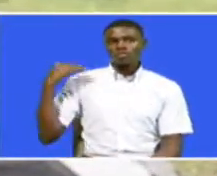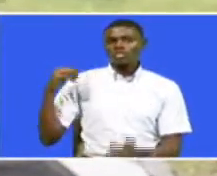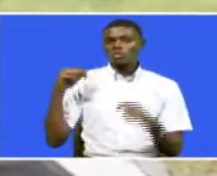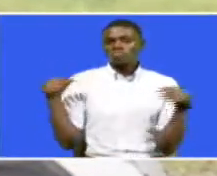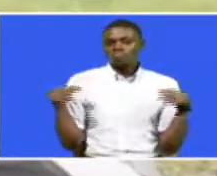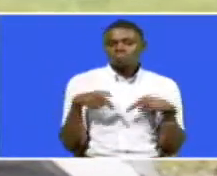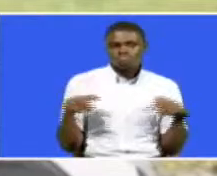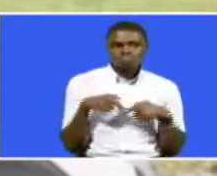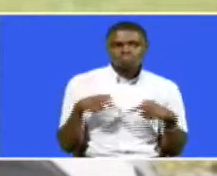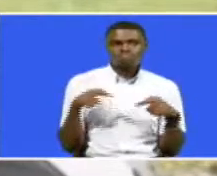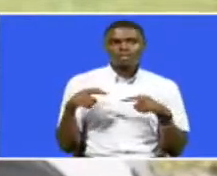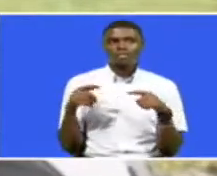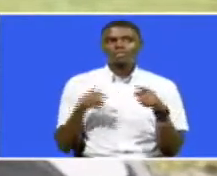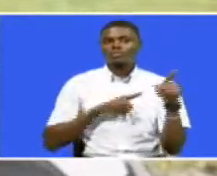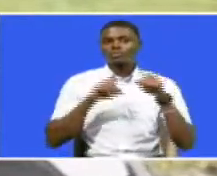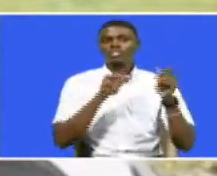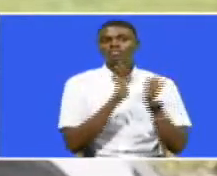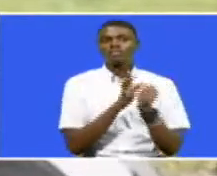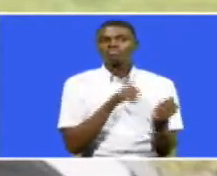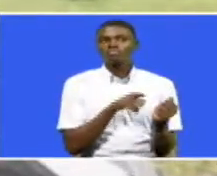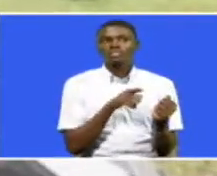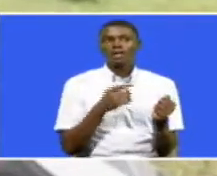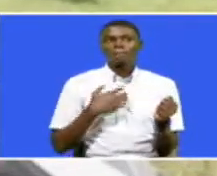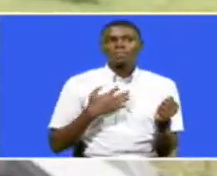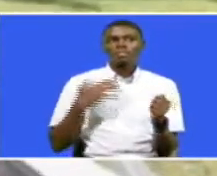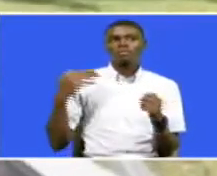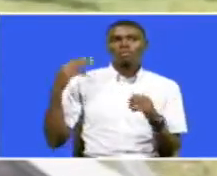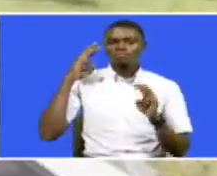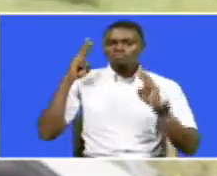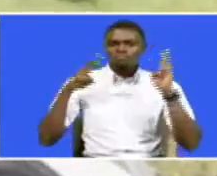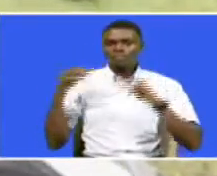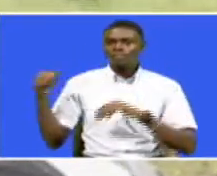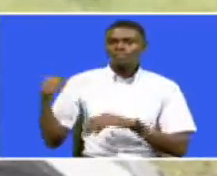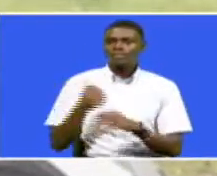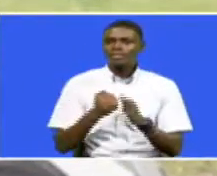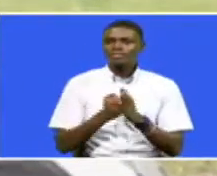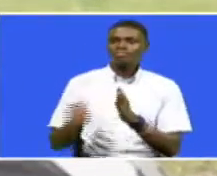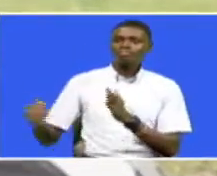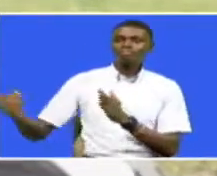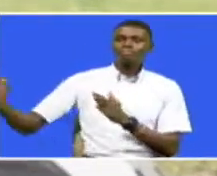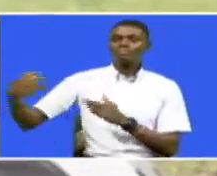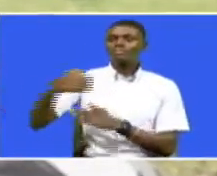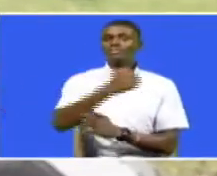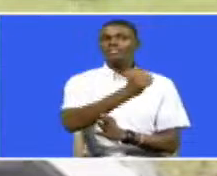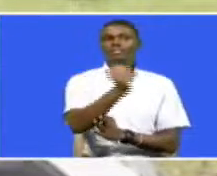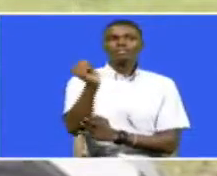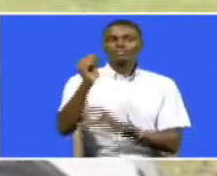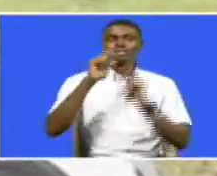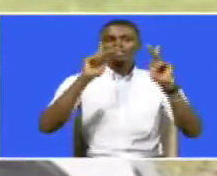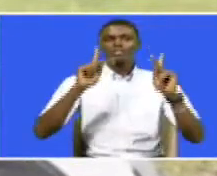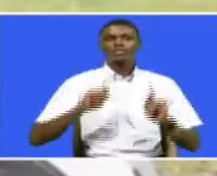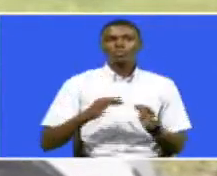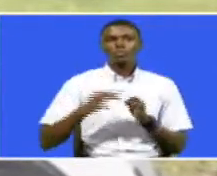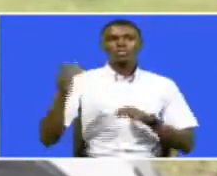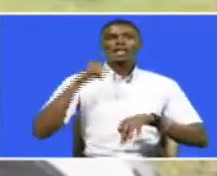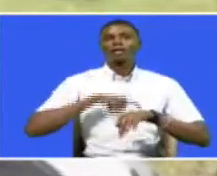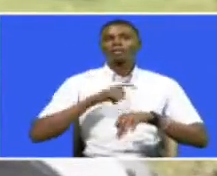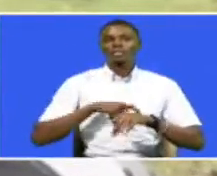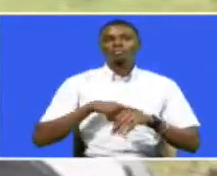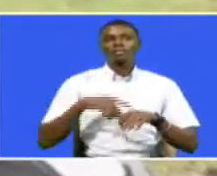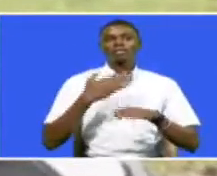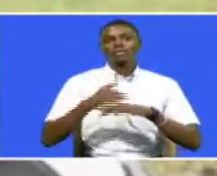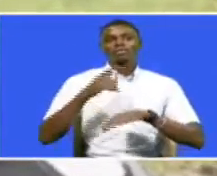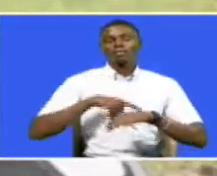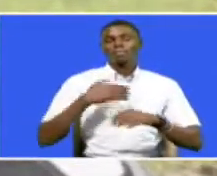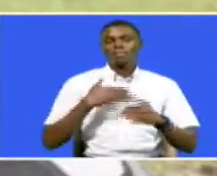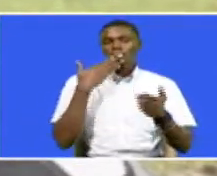kusafiri kwenye chombo kama hiki, nikuaga nasumbuka na zunguka Kisumu na ni sehemu ambayo ni ndefu sana na inachukua muda sana.